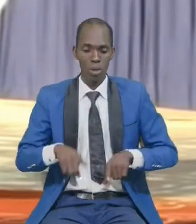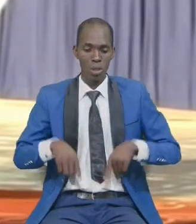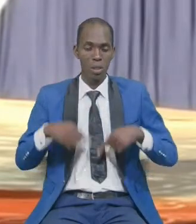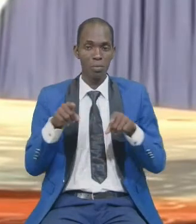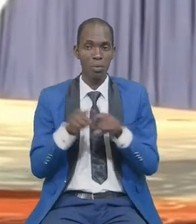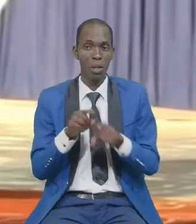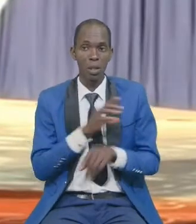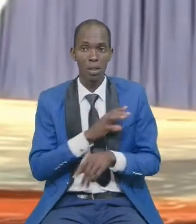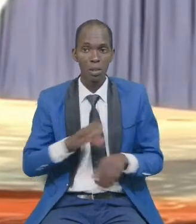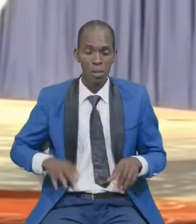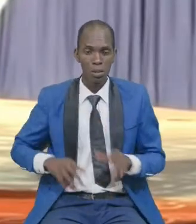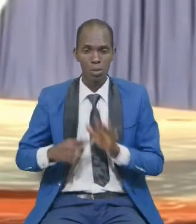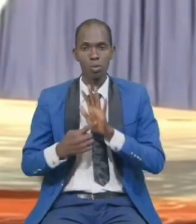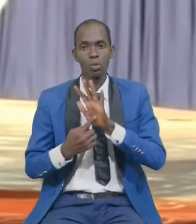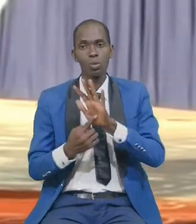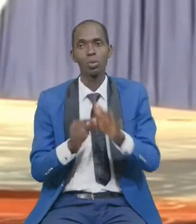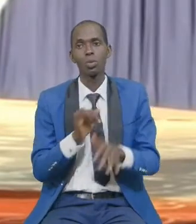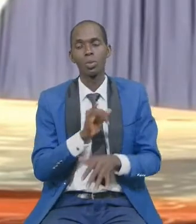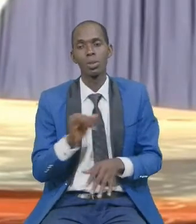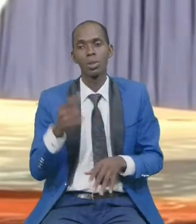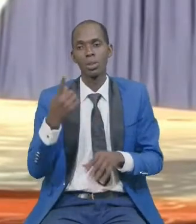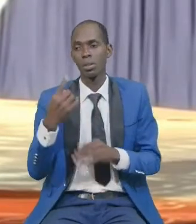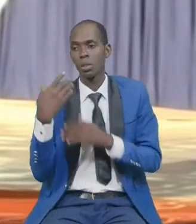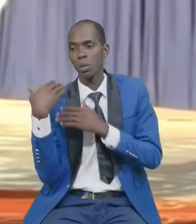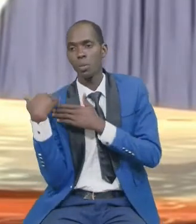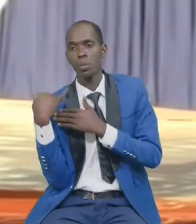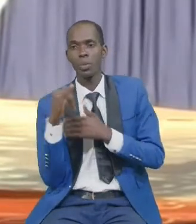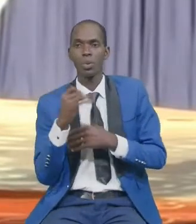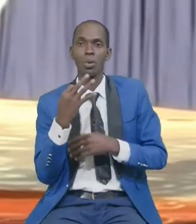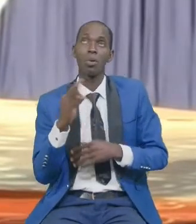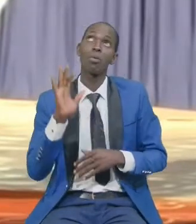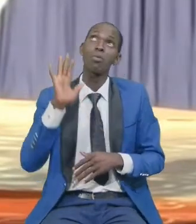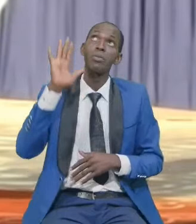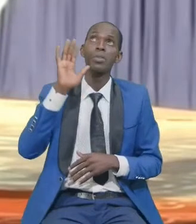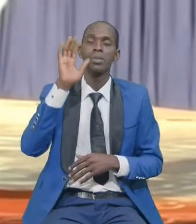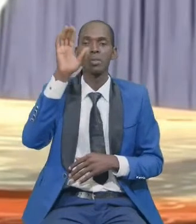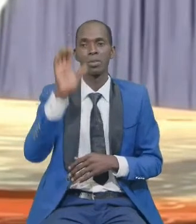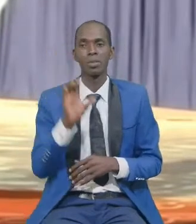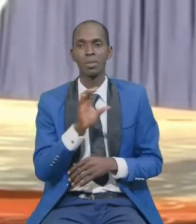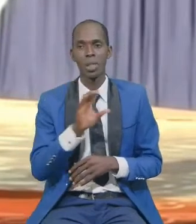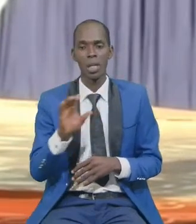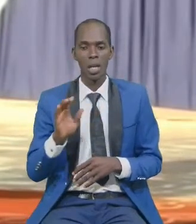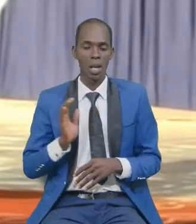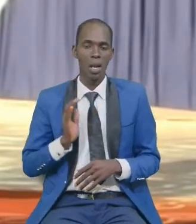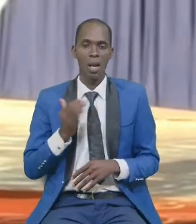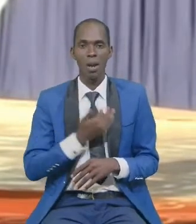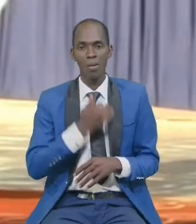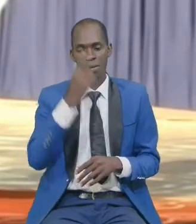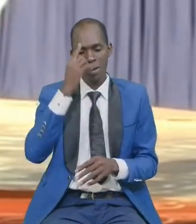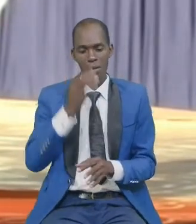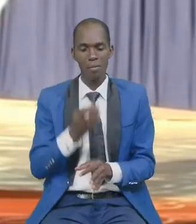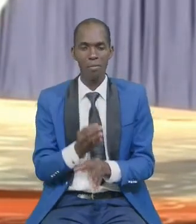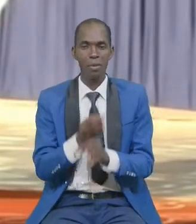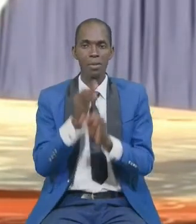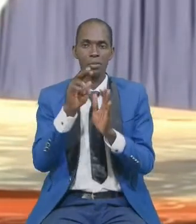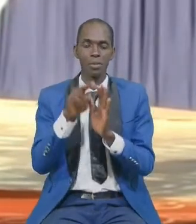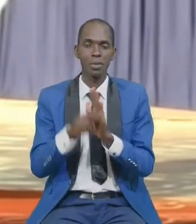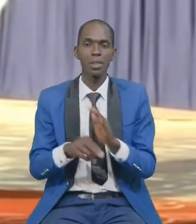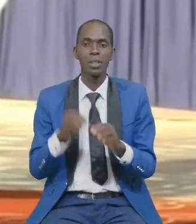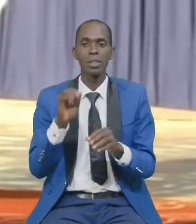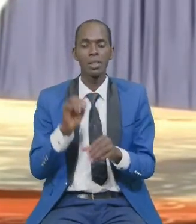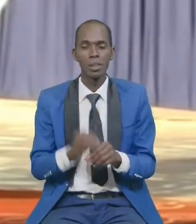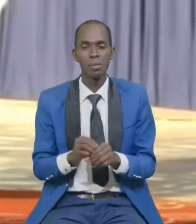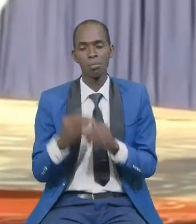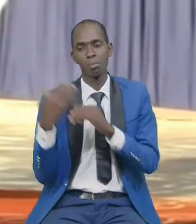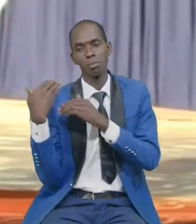Christ, reflecting the bearing of the cross. Our faithfulness in bearing